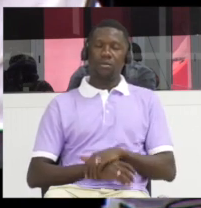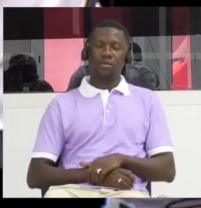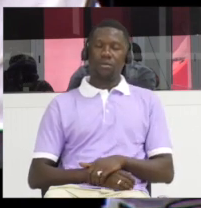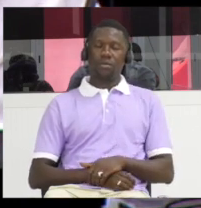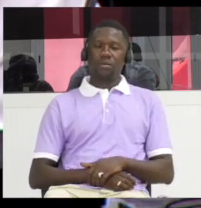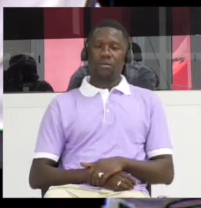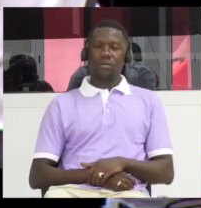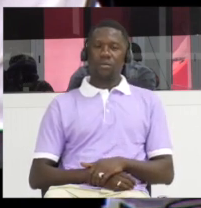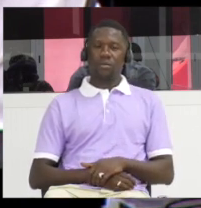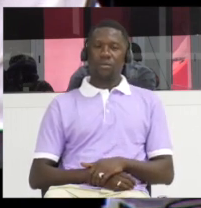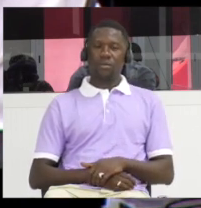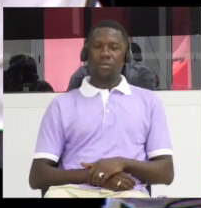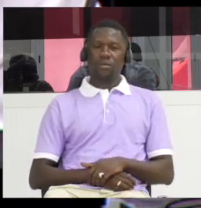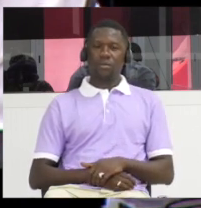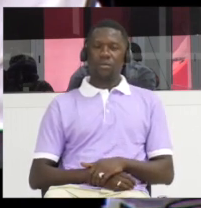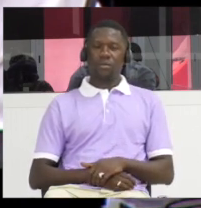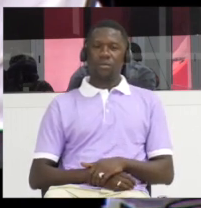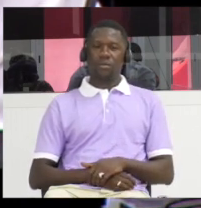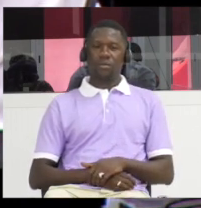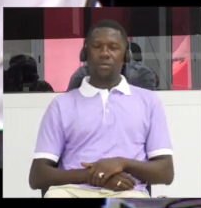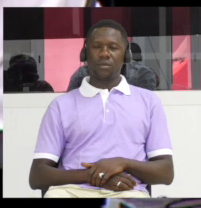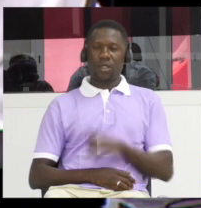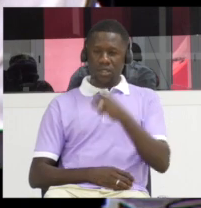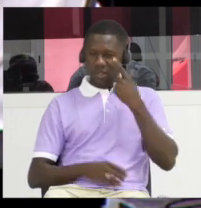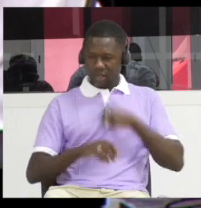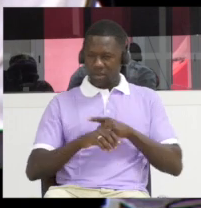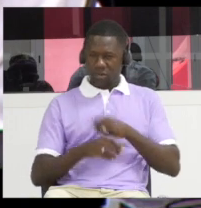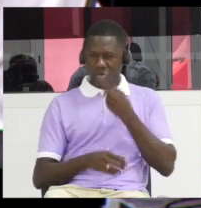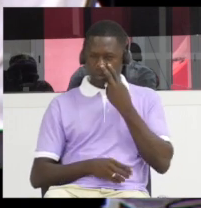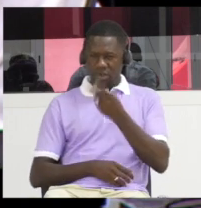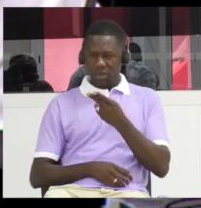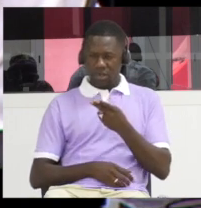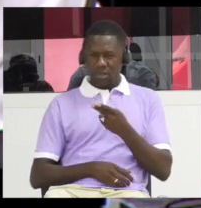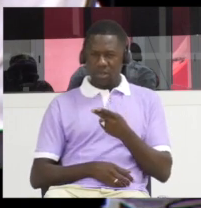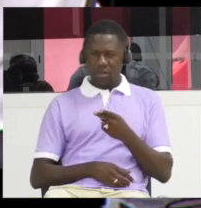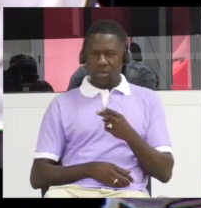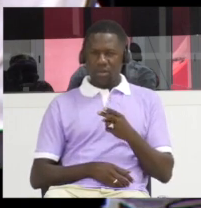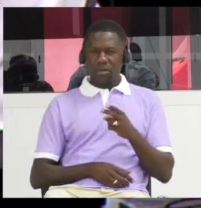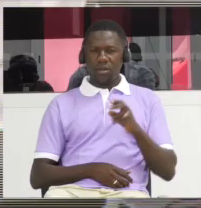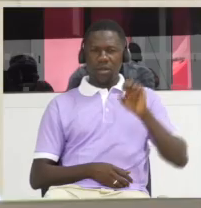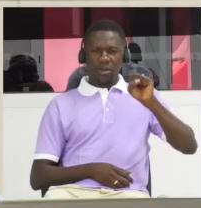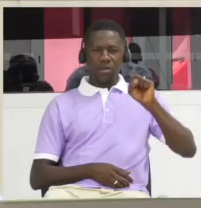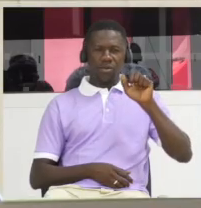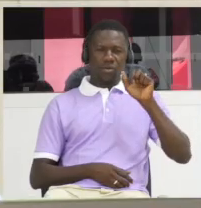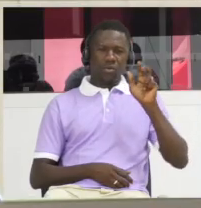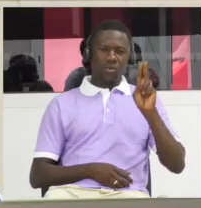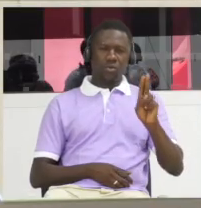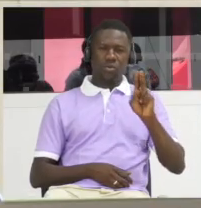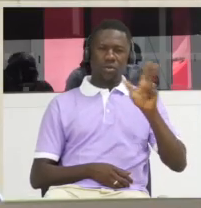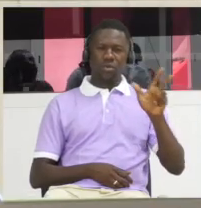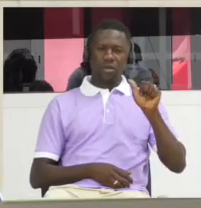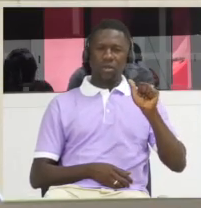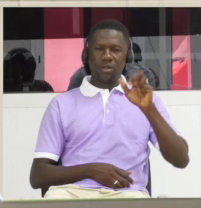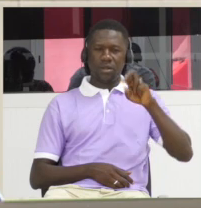officer, TSG officer, called Captain Soare at the time? Yes,